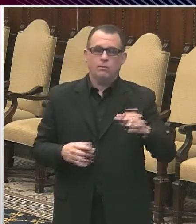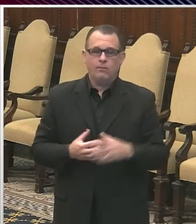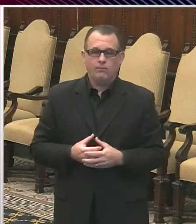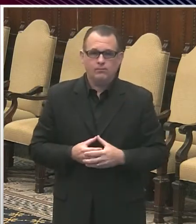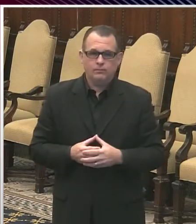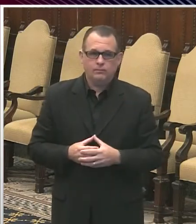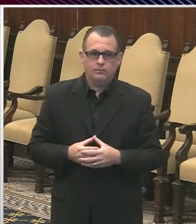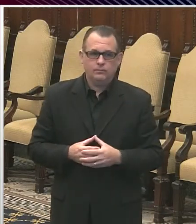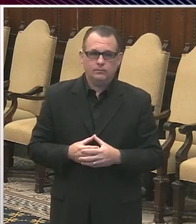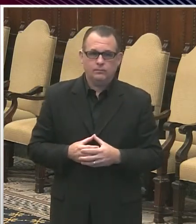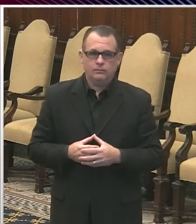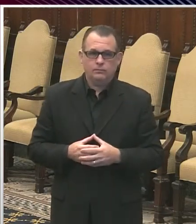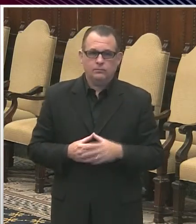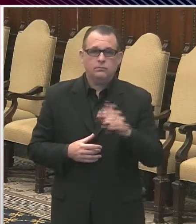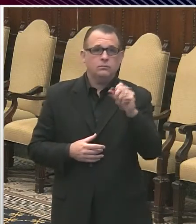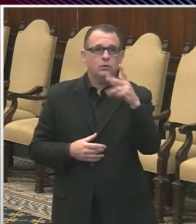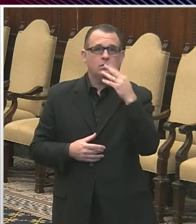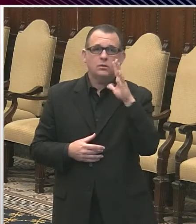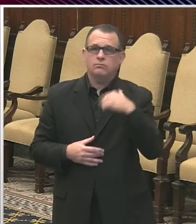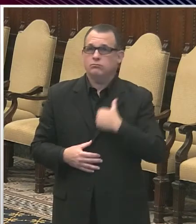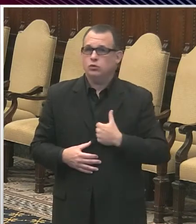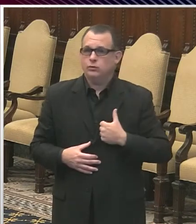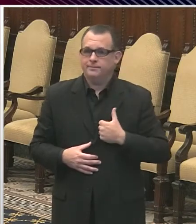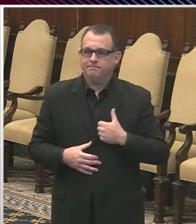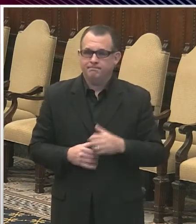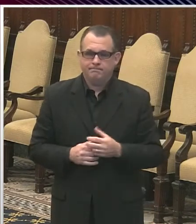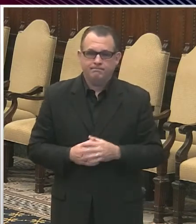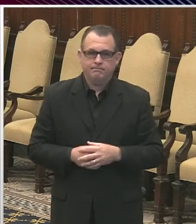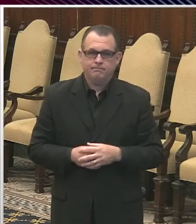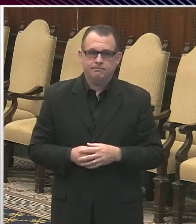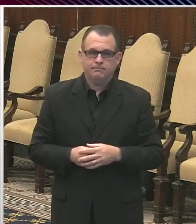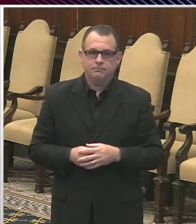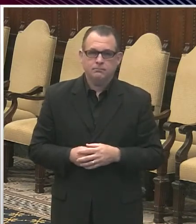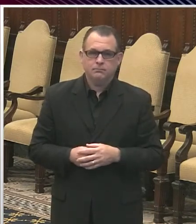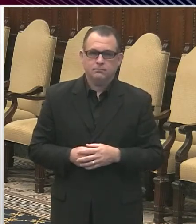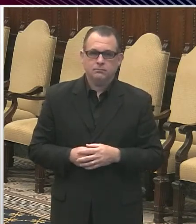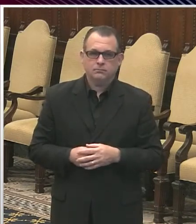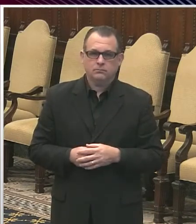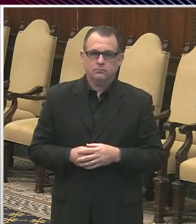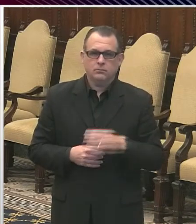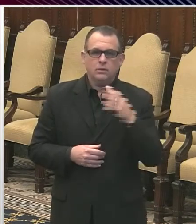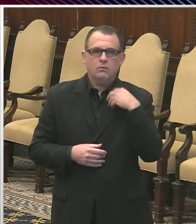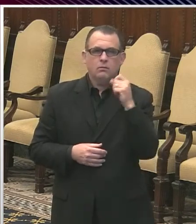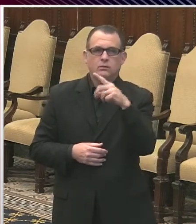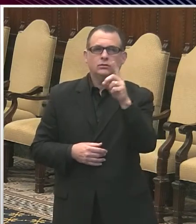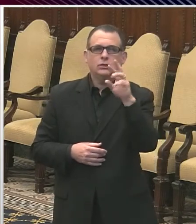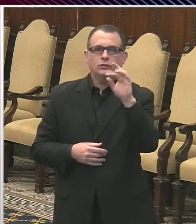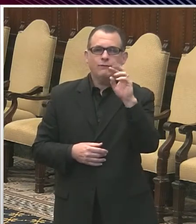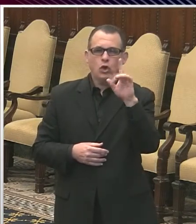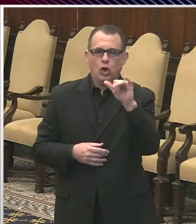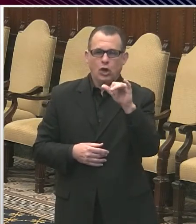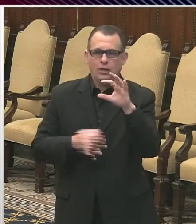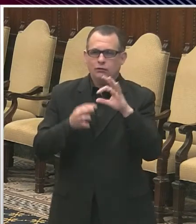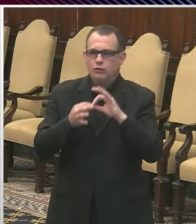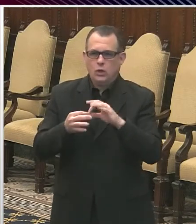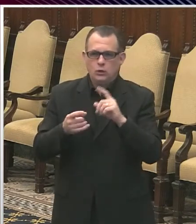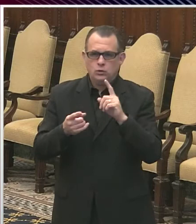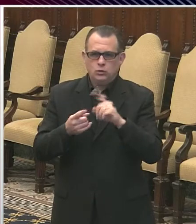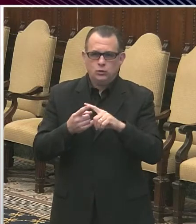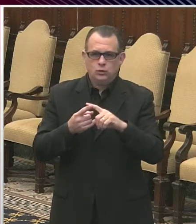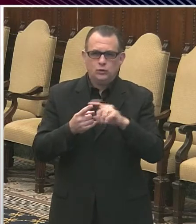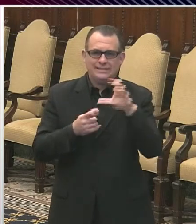Okay, great. Sorry about that. This question, I guess, is toward Dr. Farley, just in reference to the